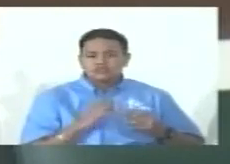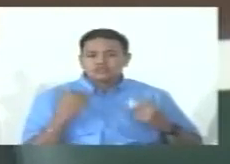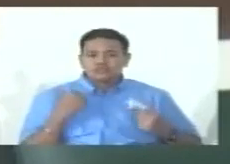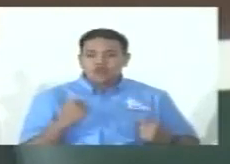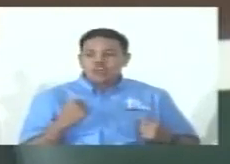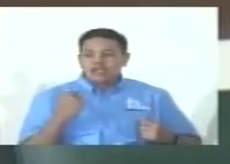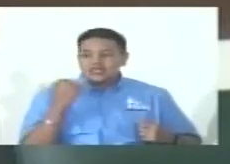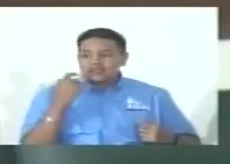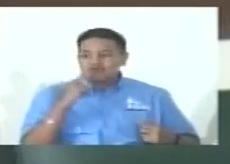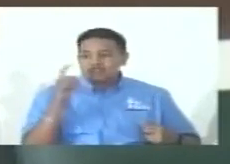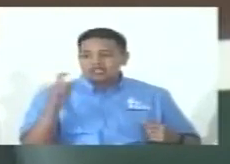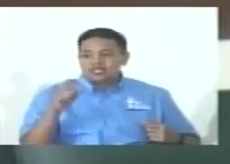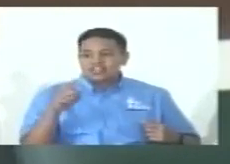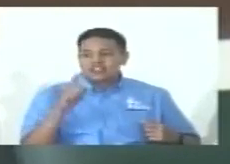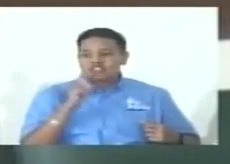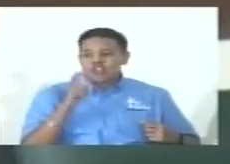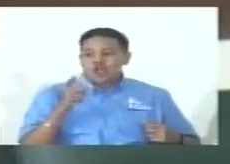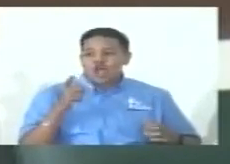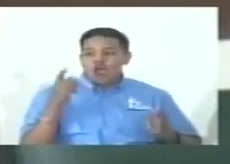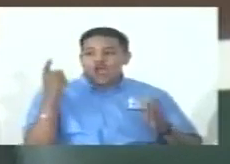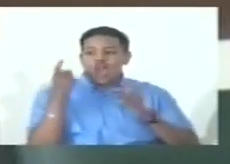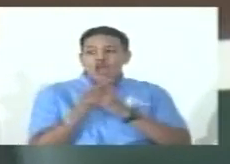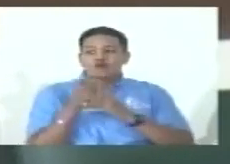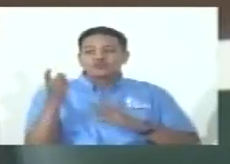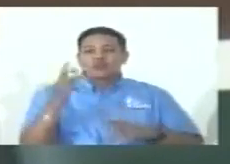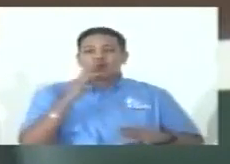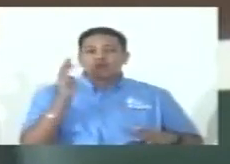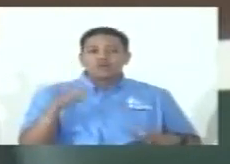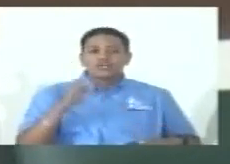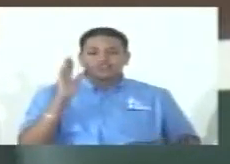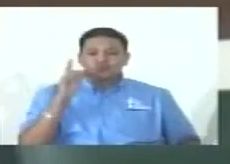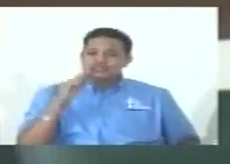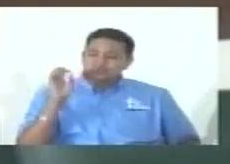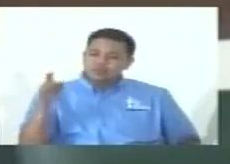was necessary to accuse me of being wicked, she would.